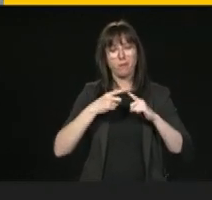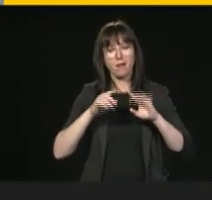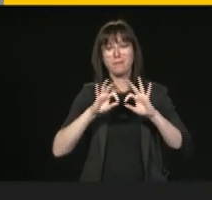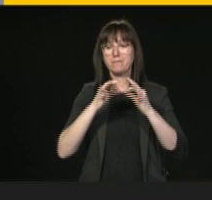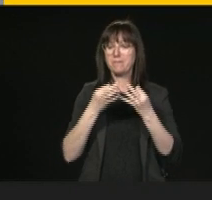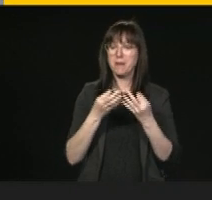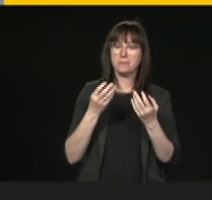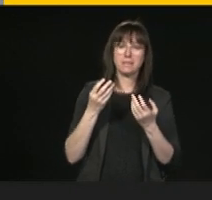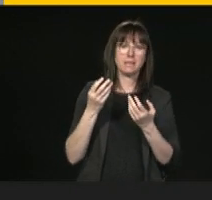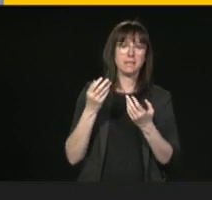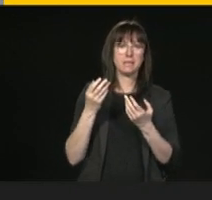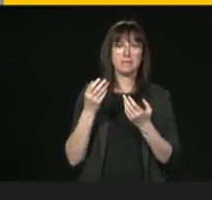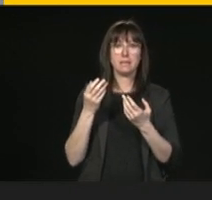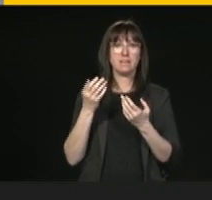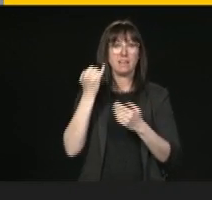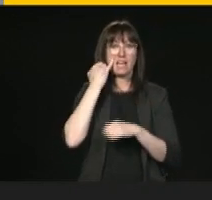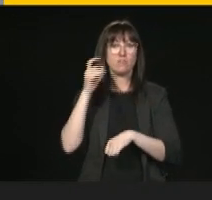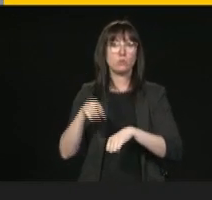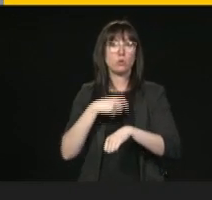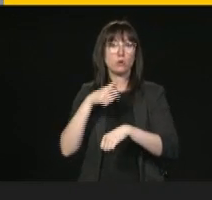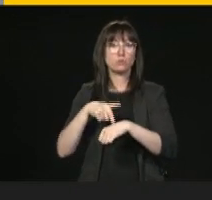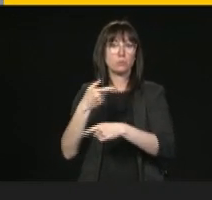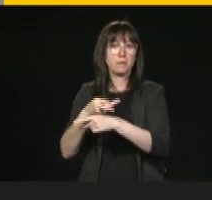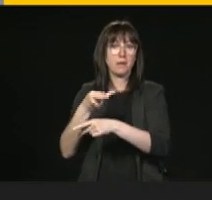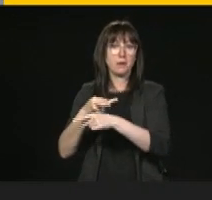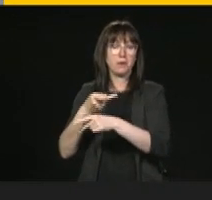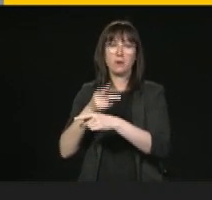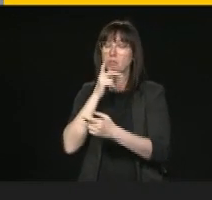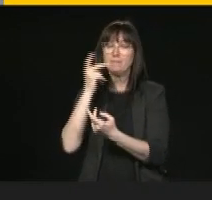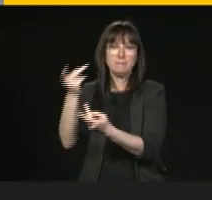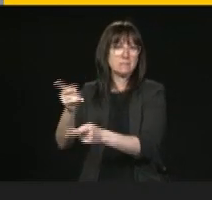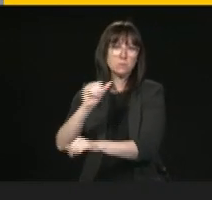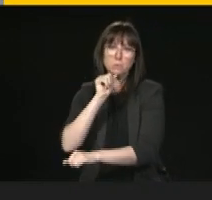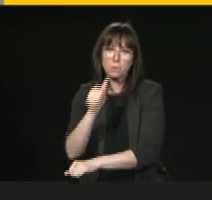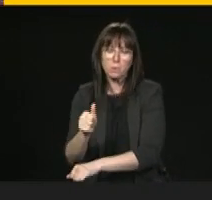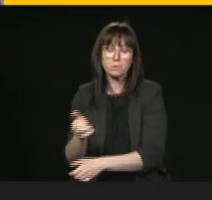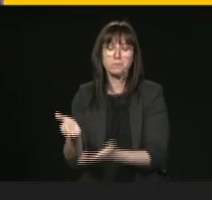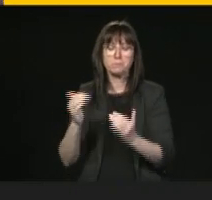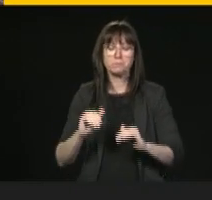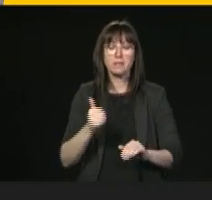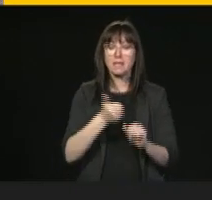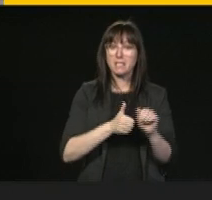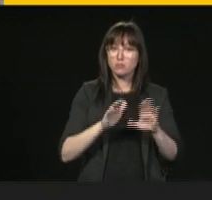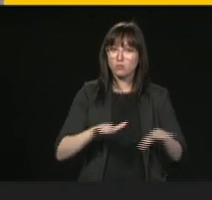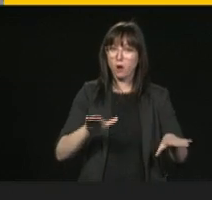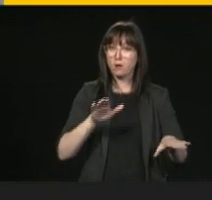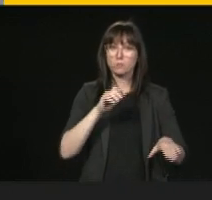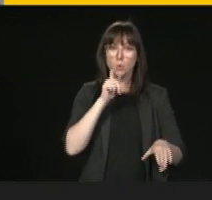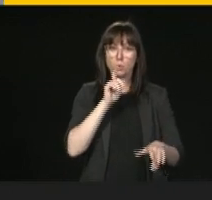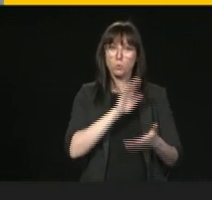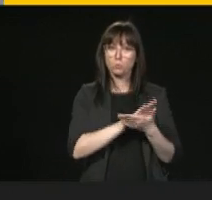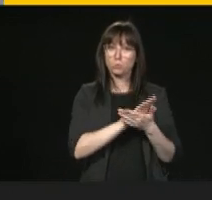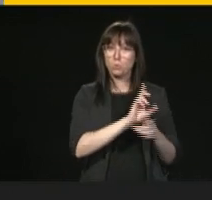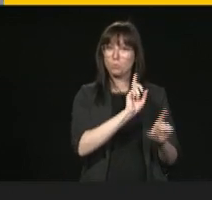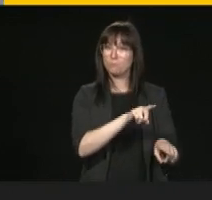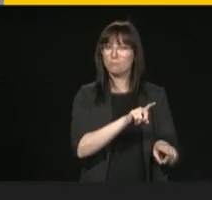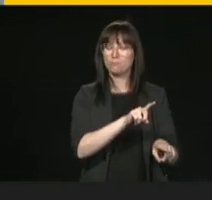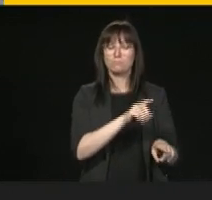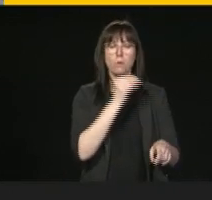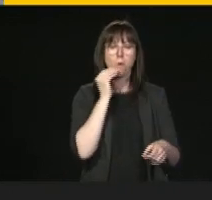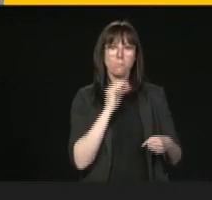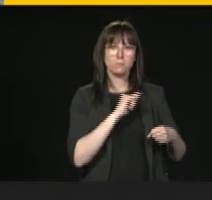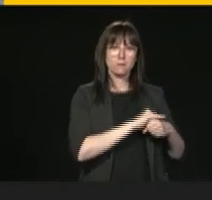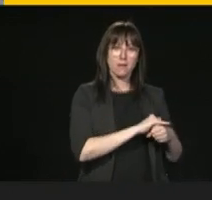care facility, every child who is not going to school is contributing to a better